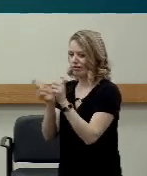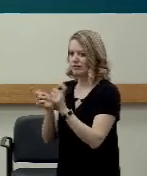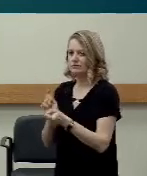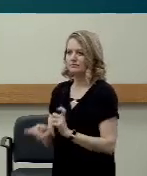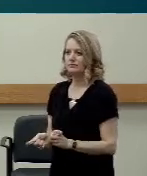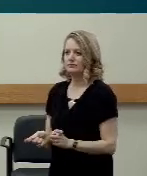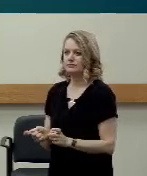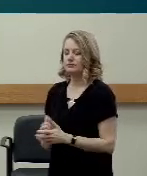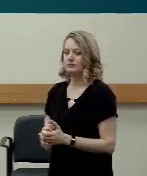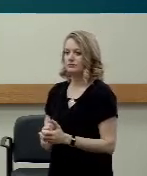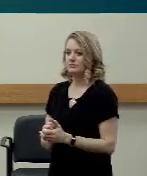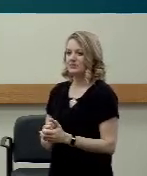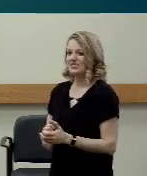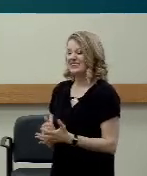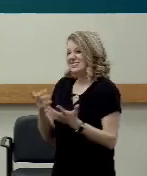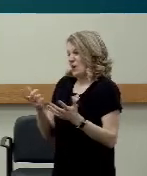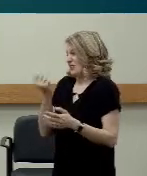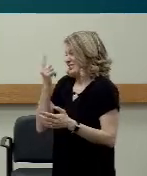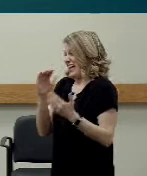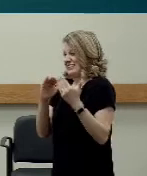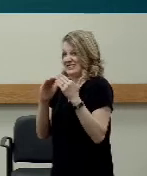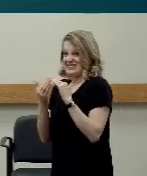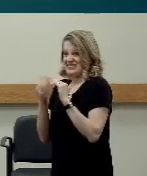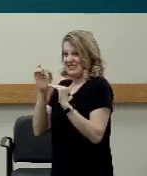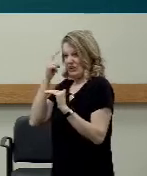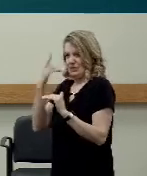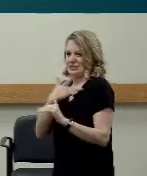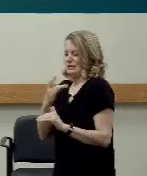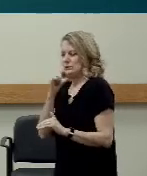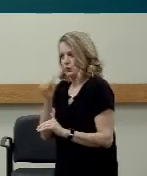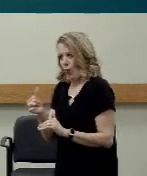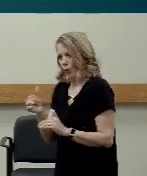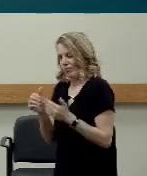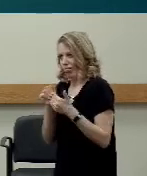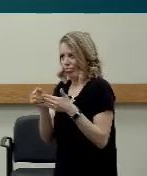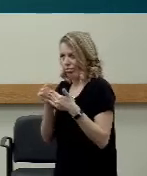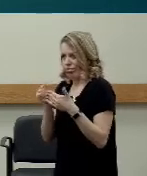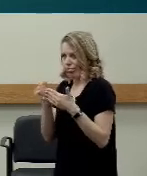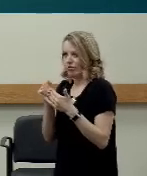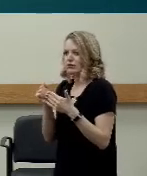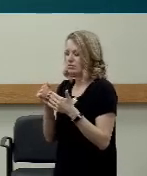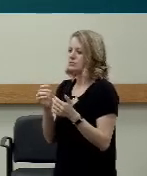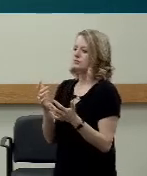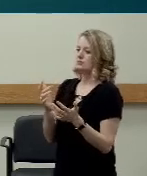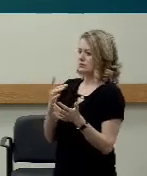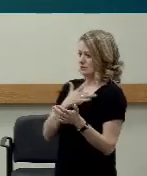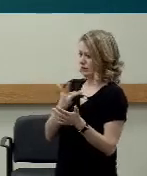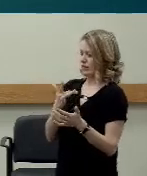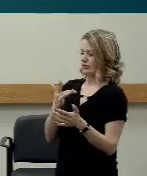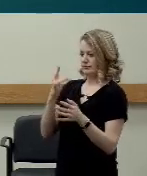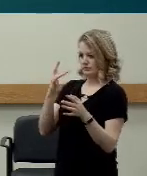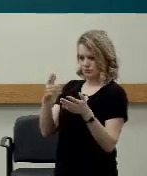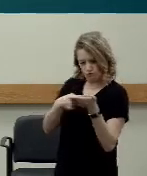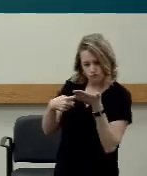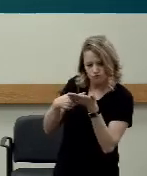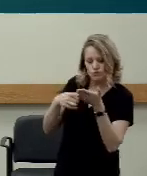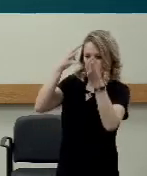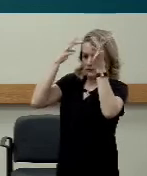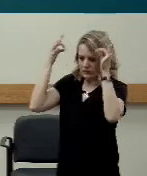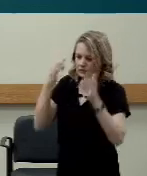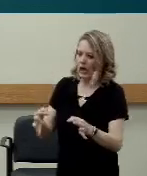an unconventional approach when we're talking about a city ordinance. Typically, city ordinances are put in place.